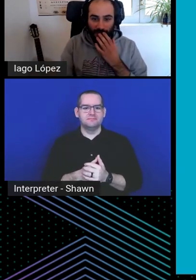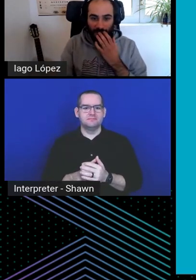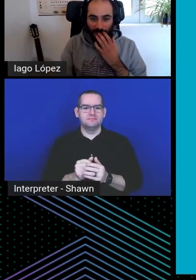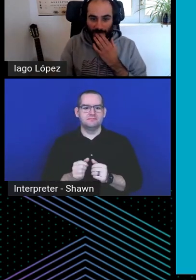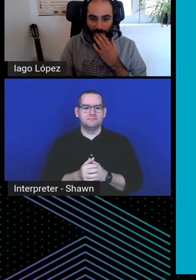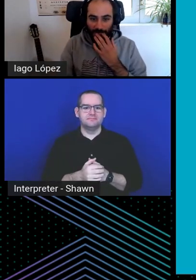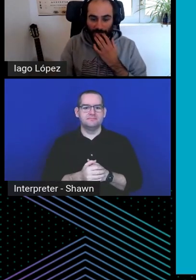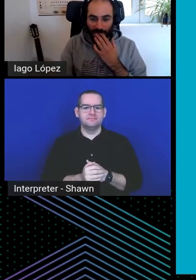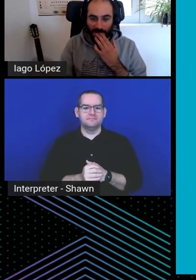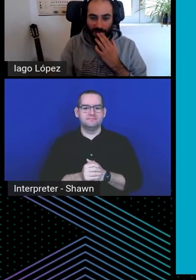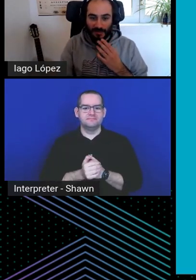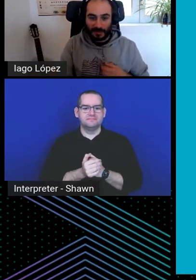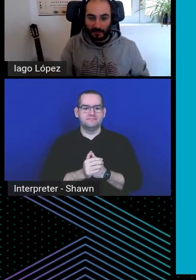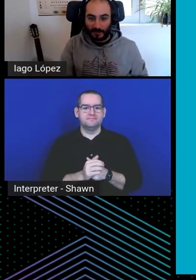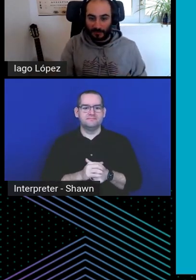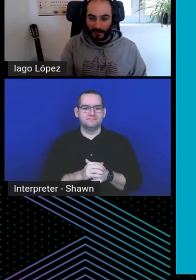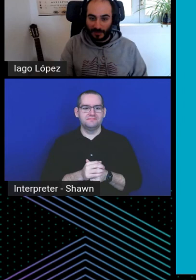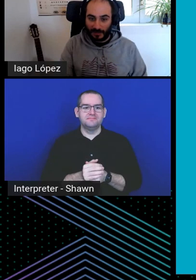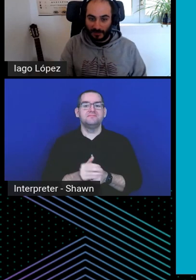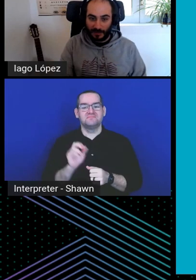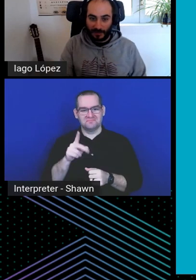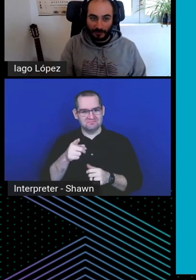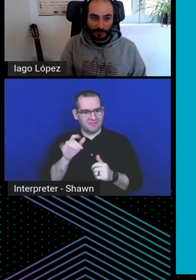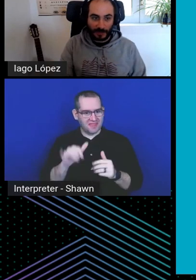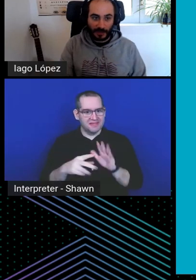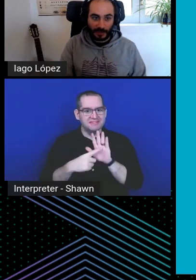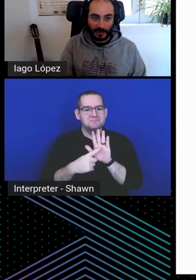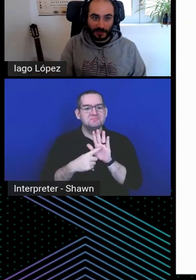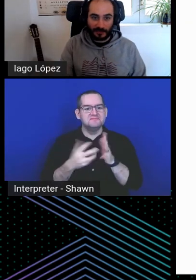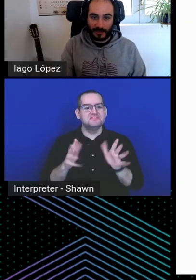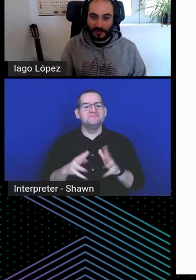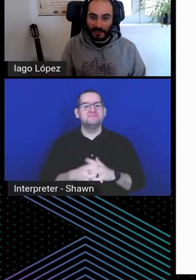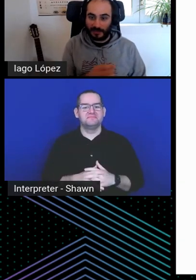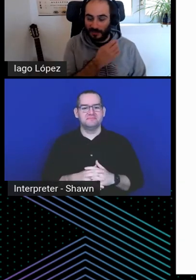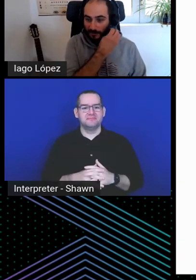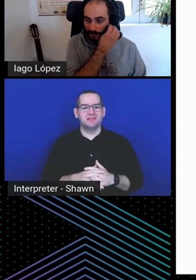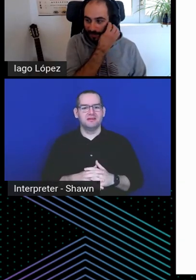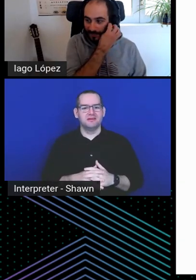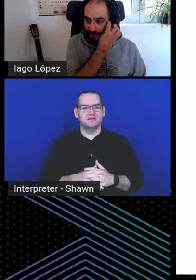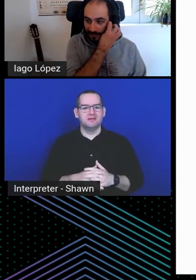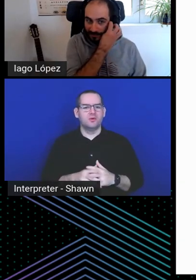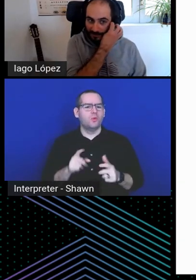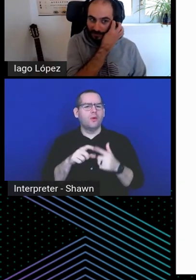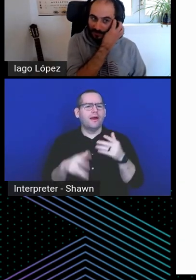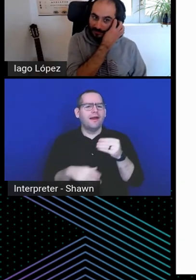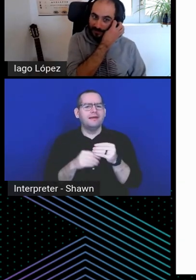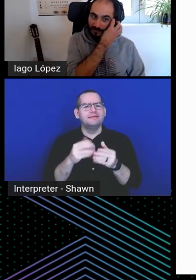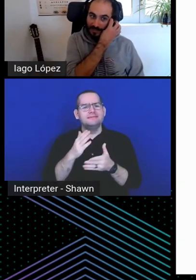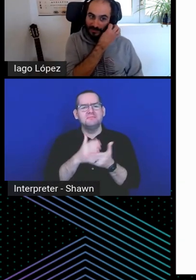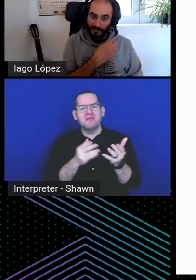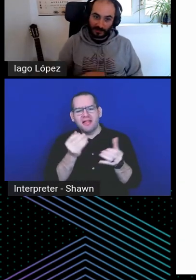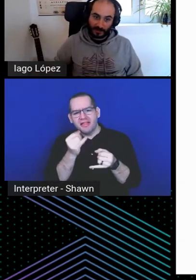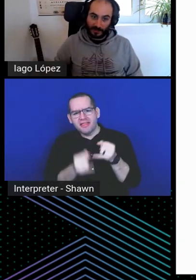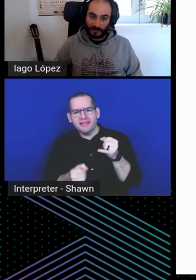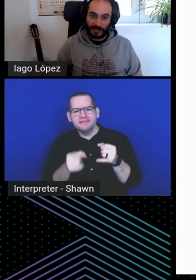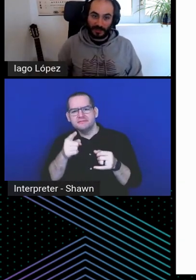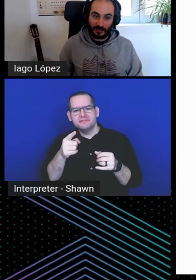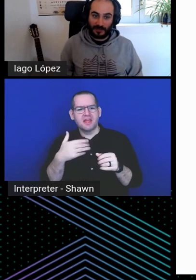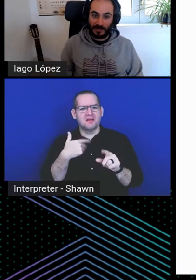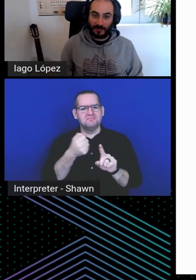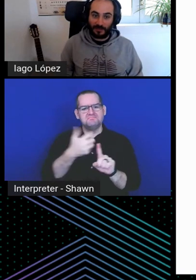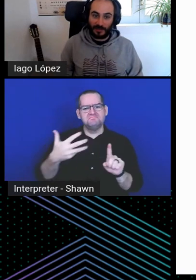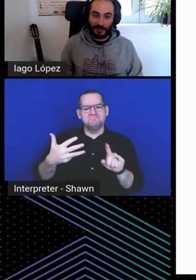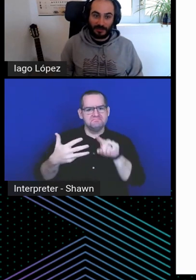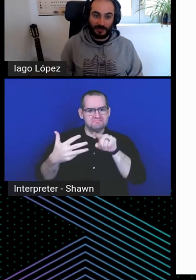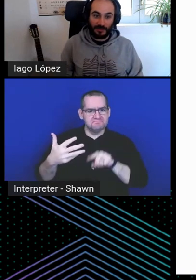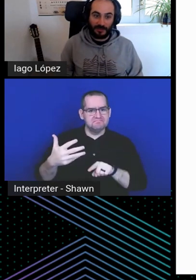Cool. So yeah, that was a demo, and I just wanted to add some last things on an appendix. You can check the